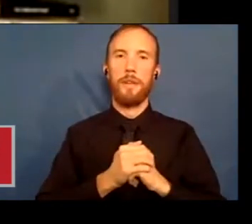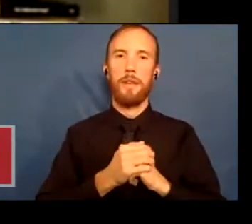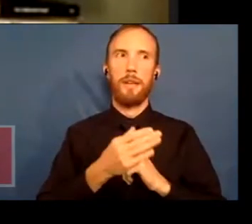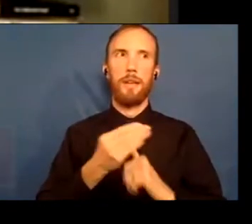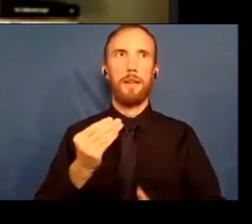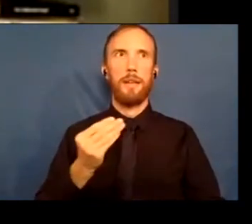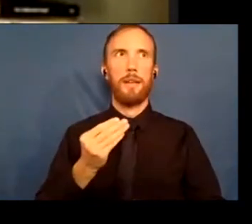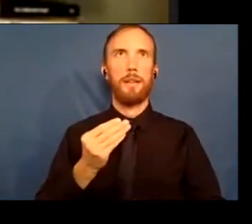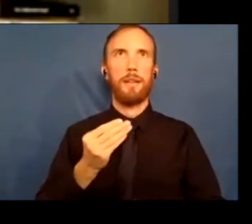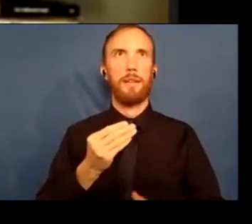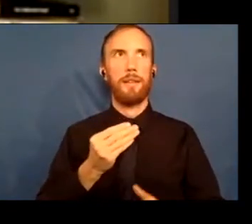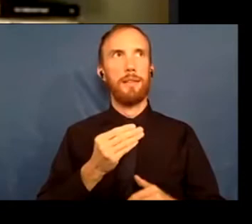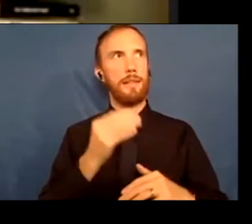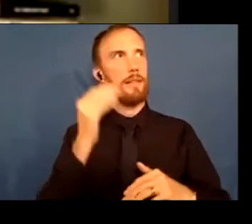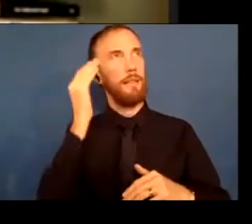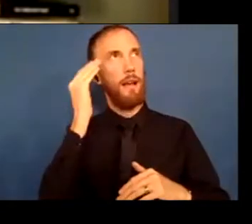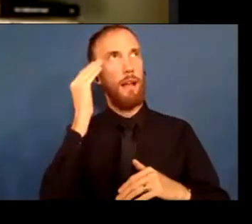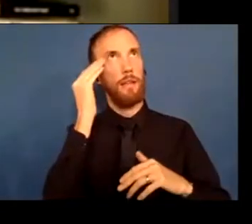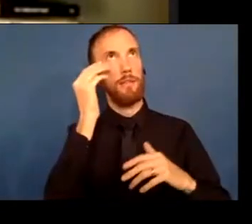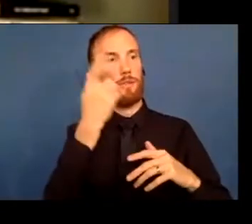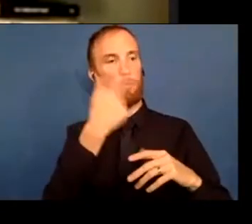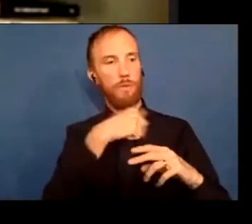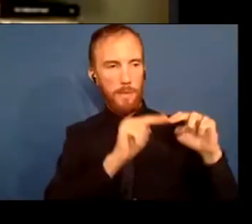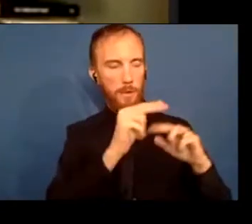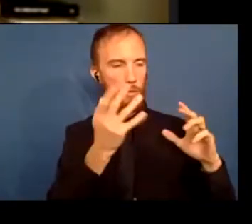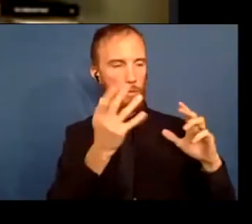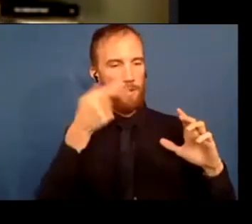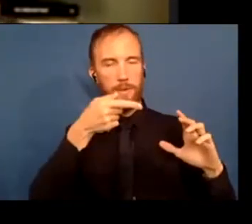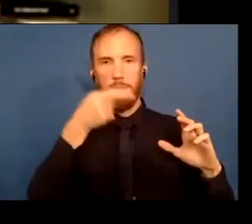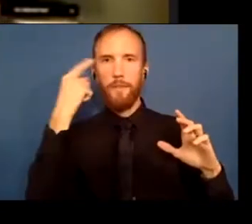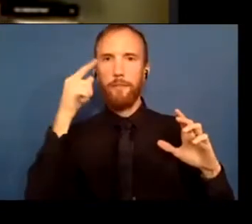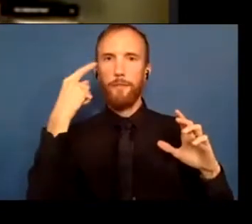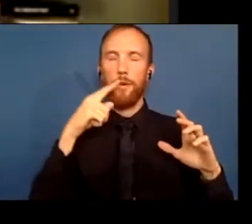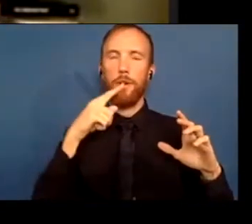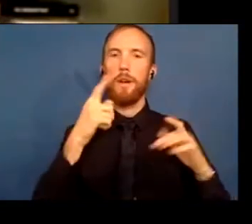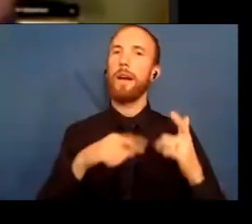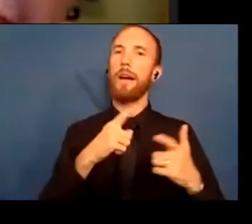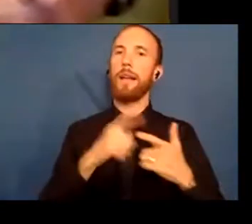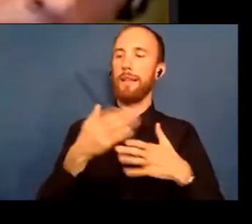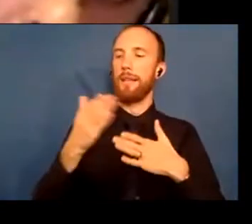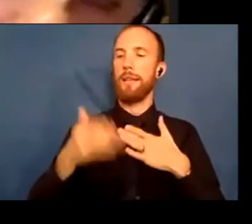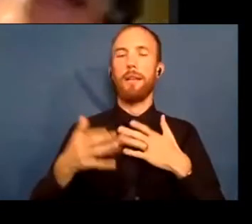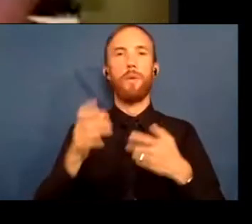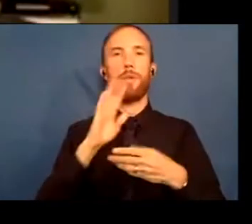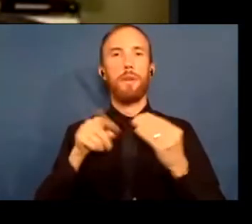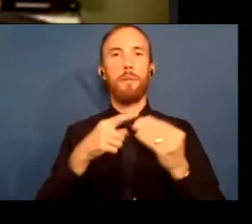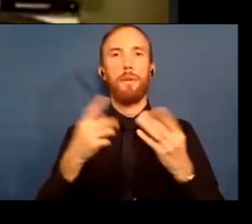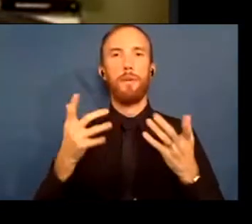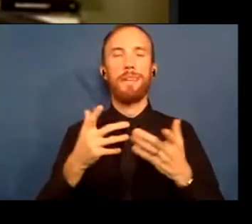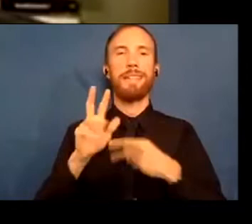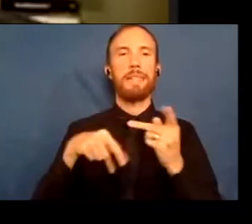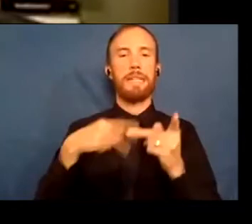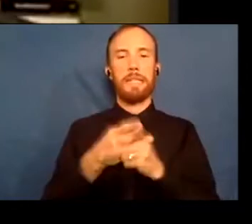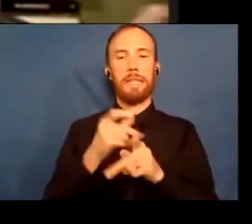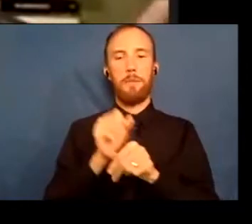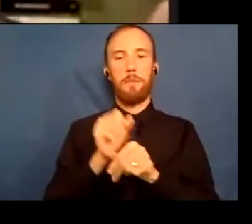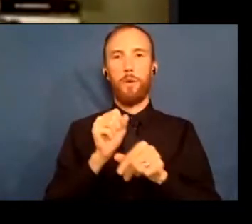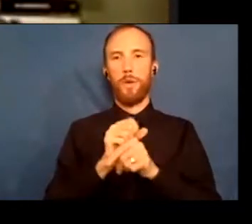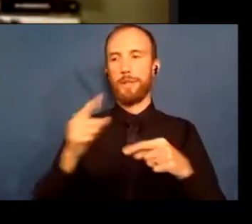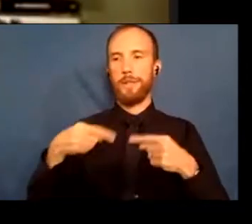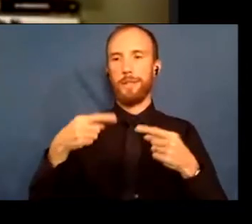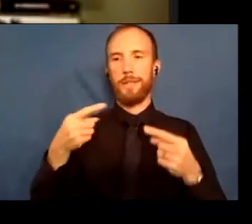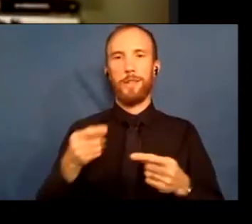this knowledge is for. And then at the end of this, I'm going to talk about the kind of work we've been doing during the corona shock period,